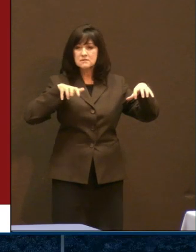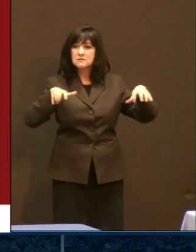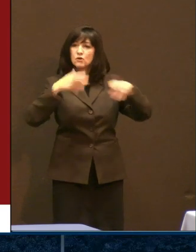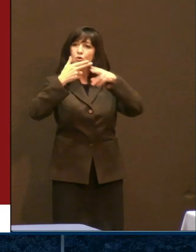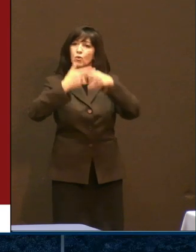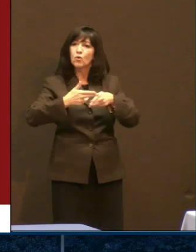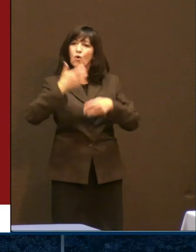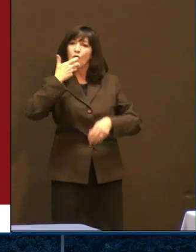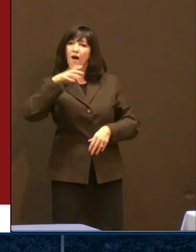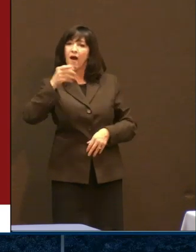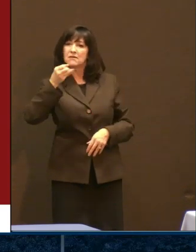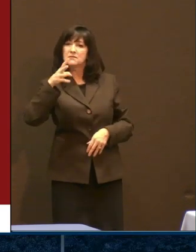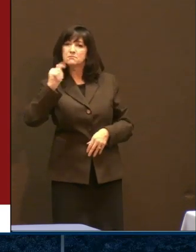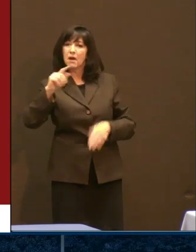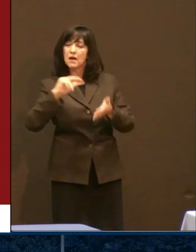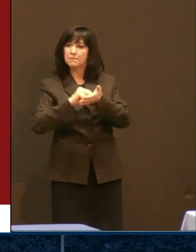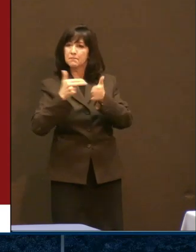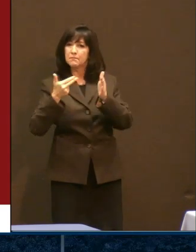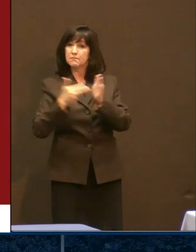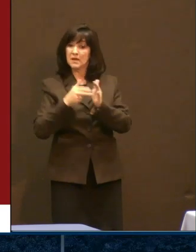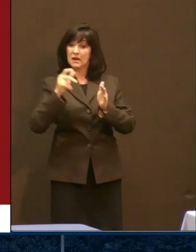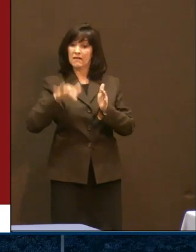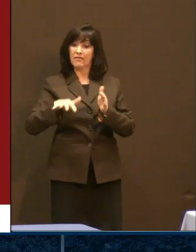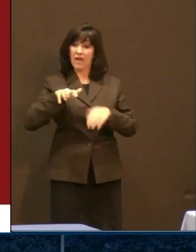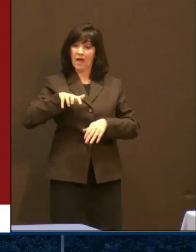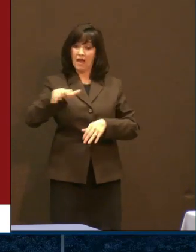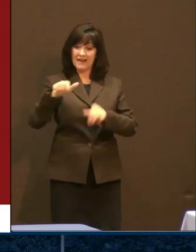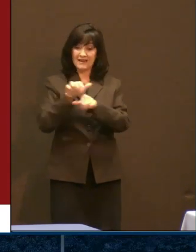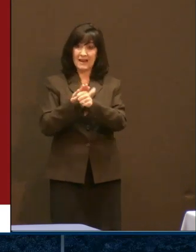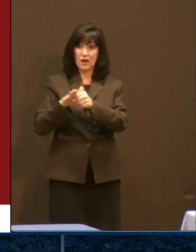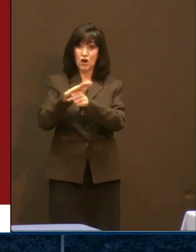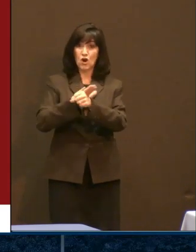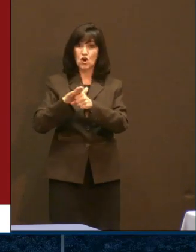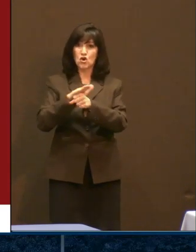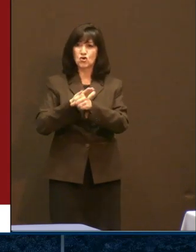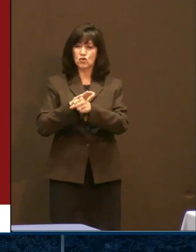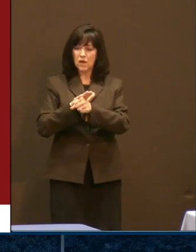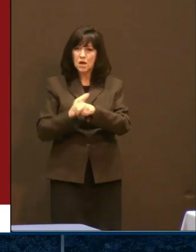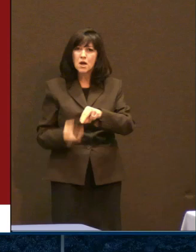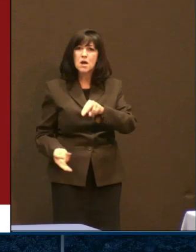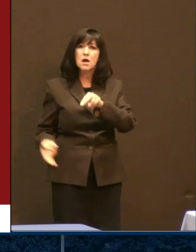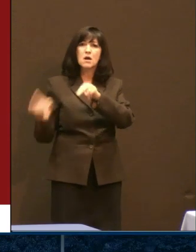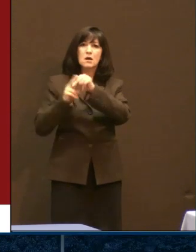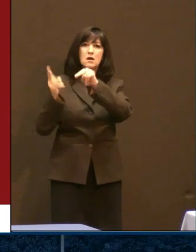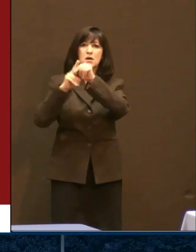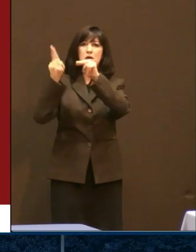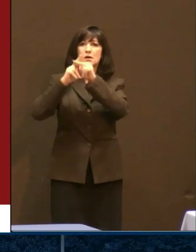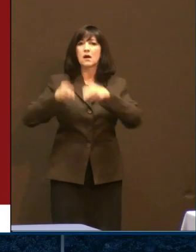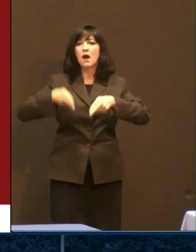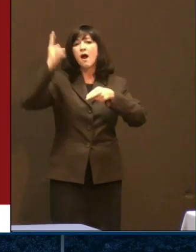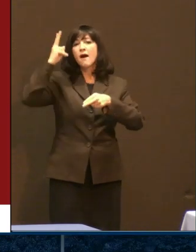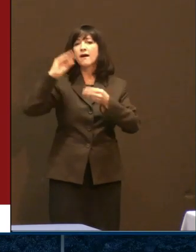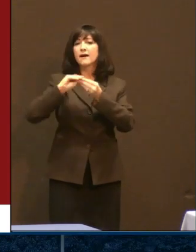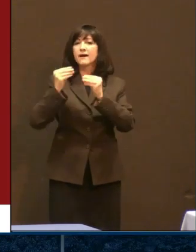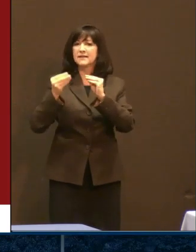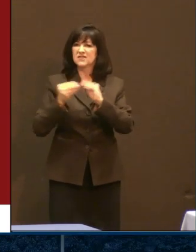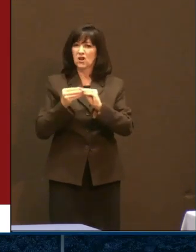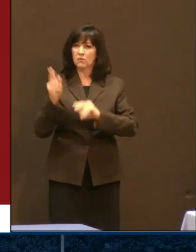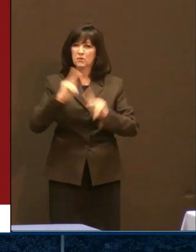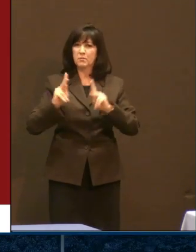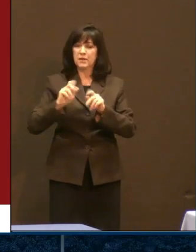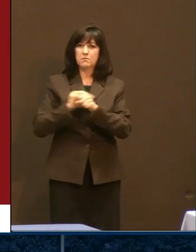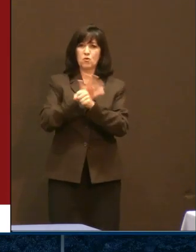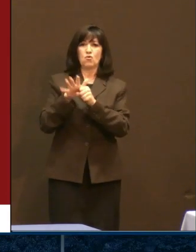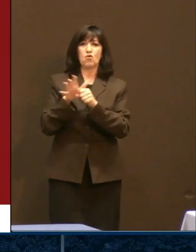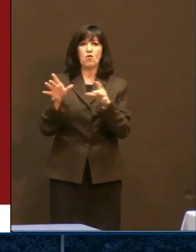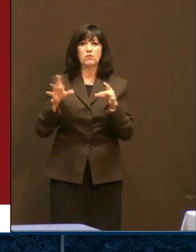western Sussex County as a hotspot area with an attempt to really get everybody to adhere to the